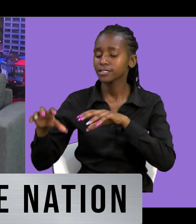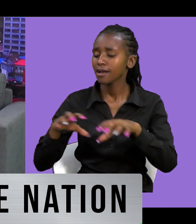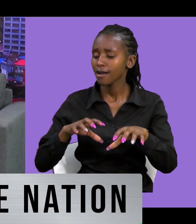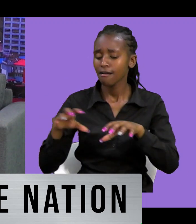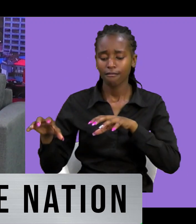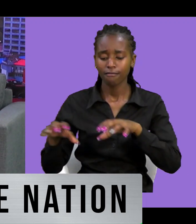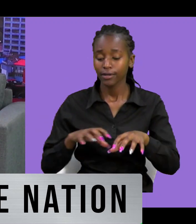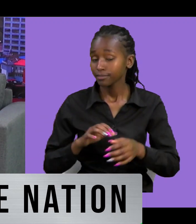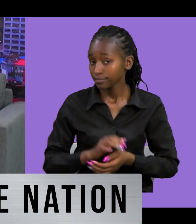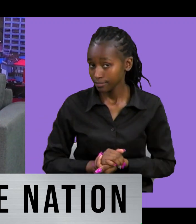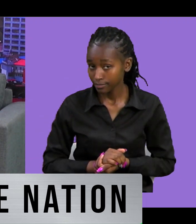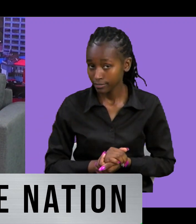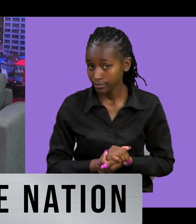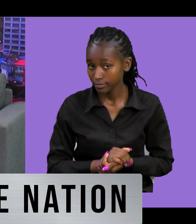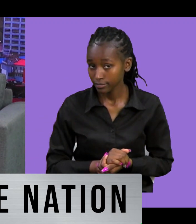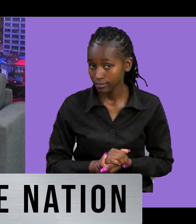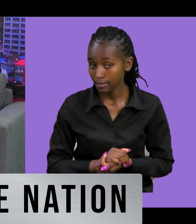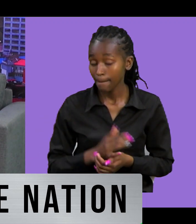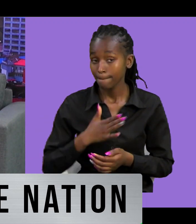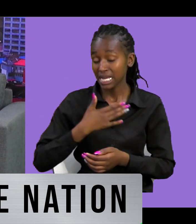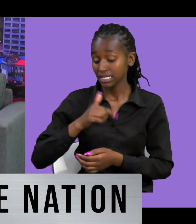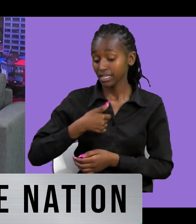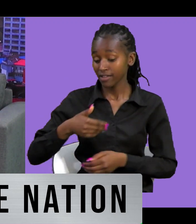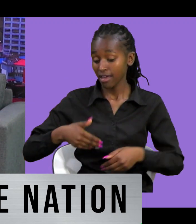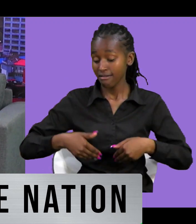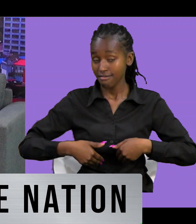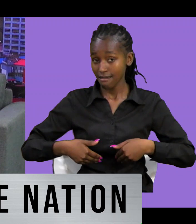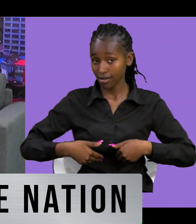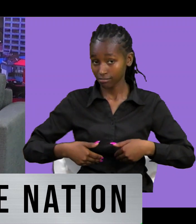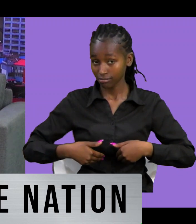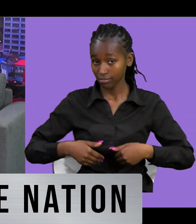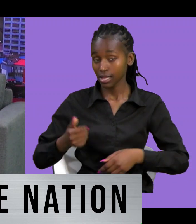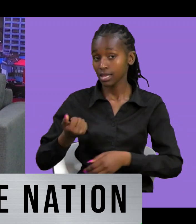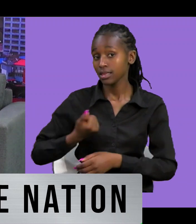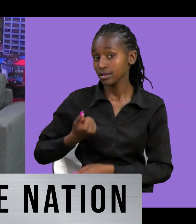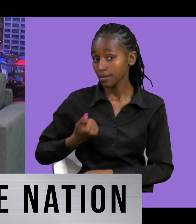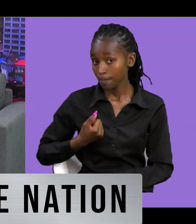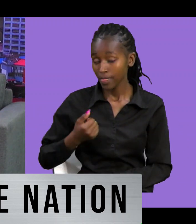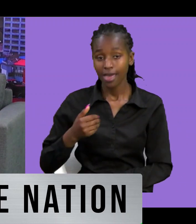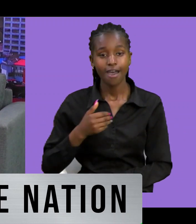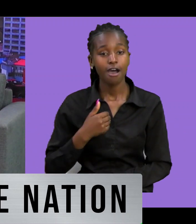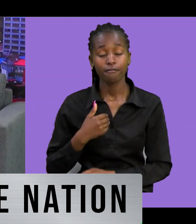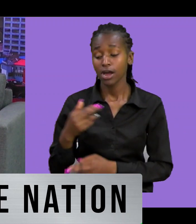woman. As a young lady, I'm the one who has